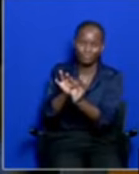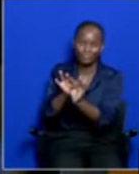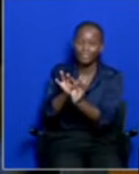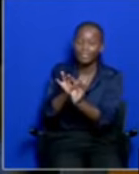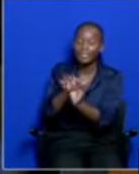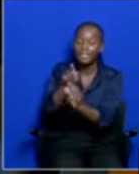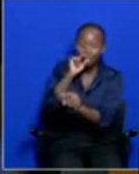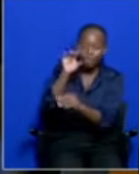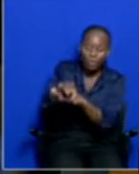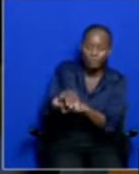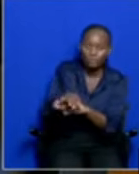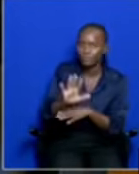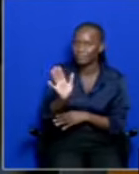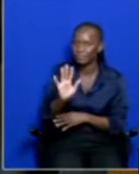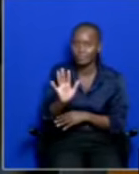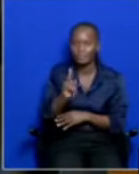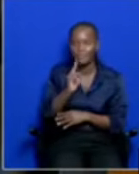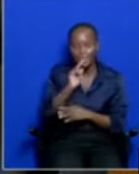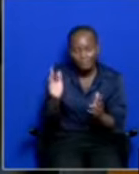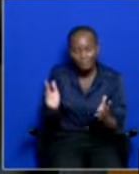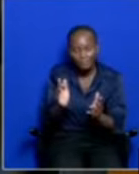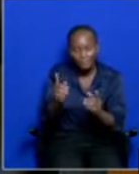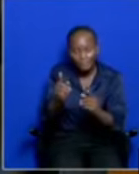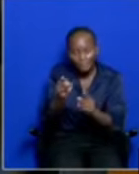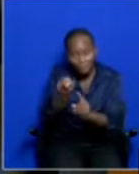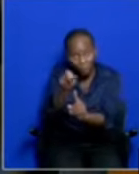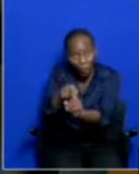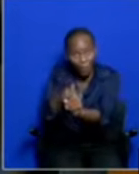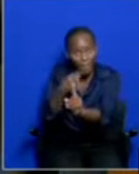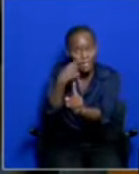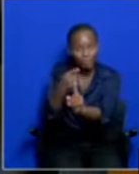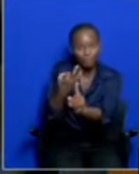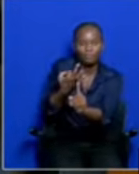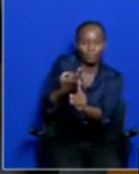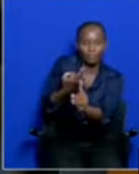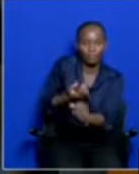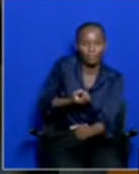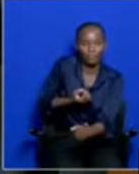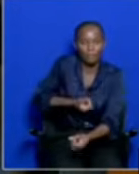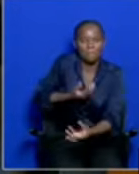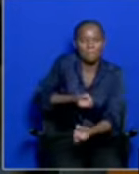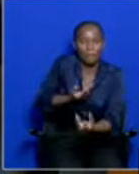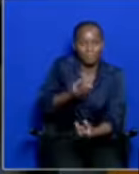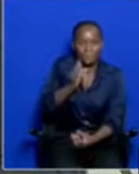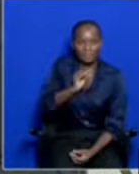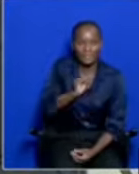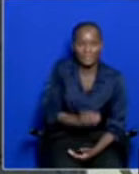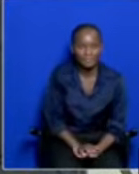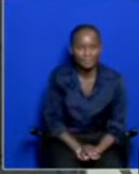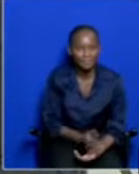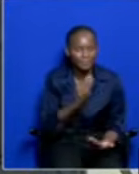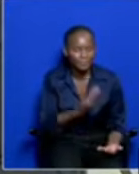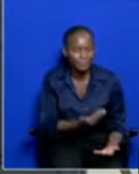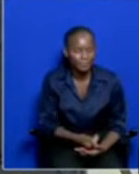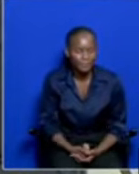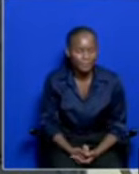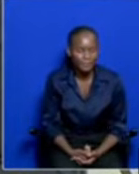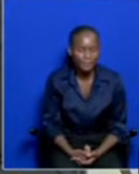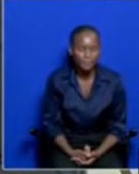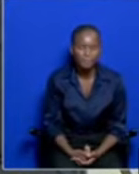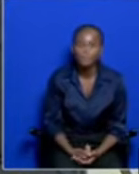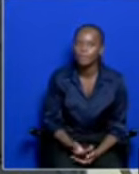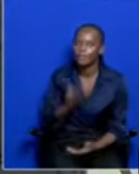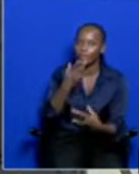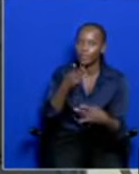voluntary. Okay. Thank you, Mr. Magagula. Thank you, Chair. Commissioner.